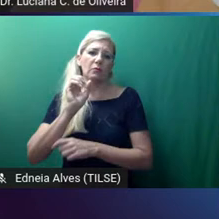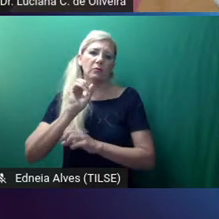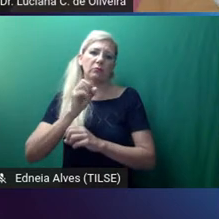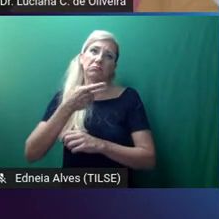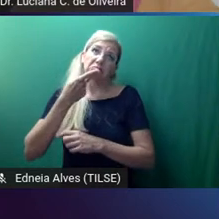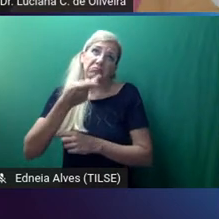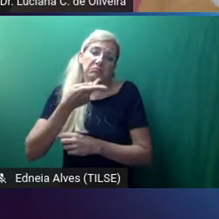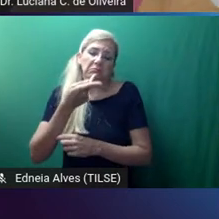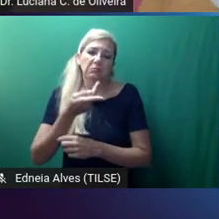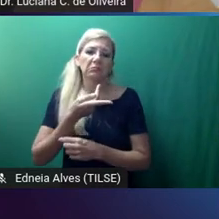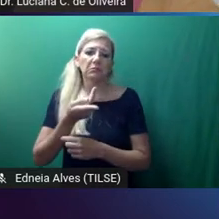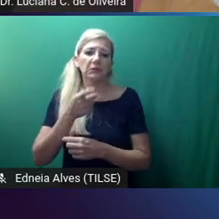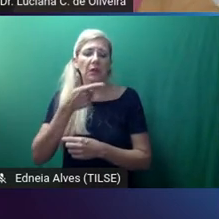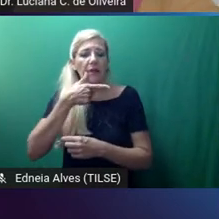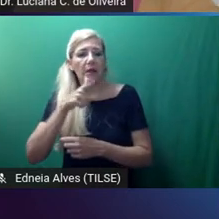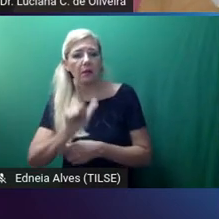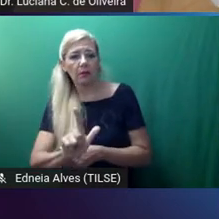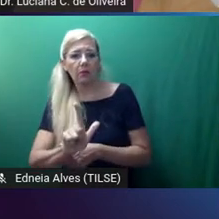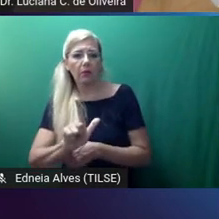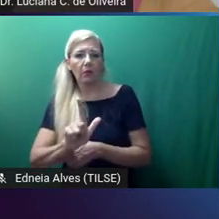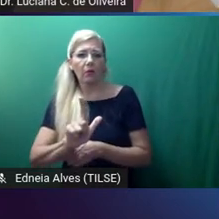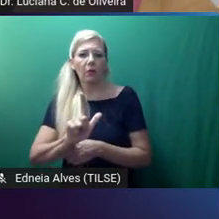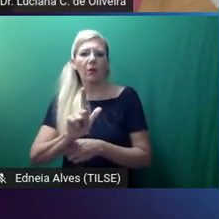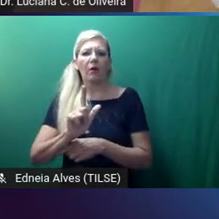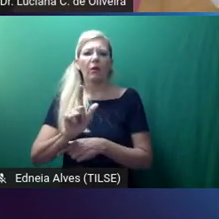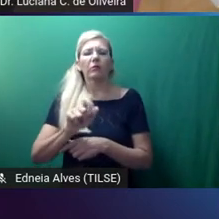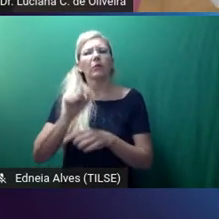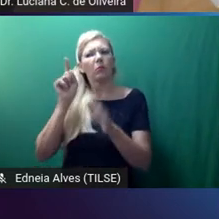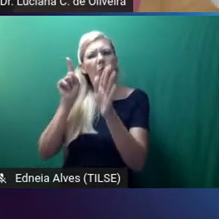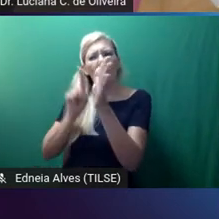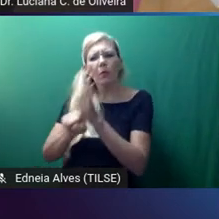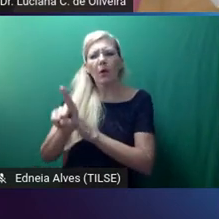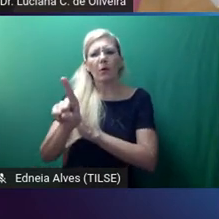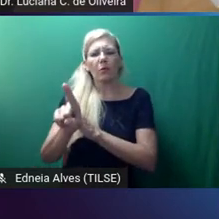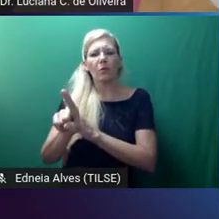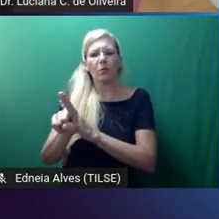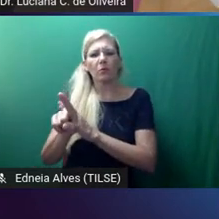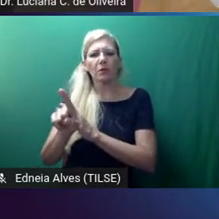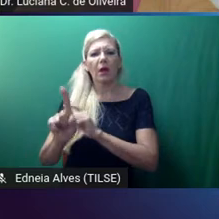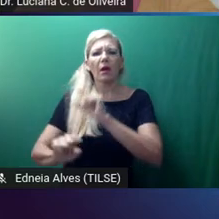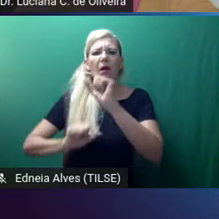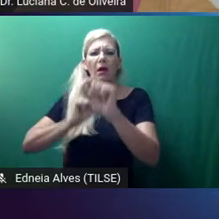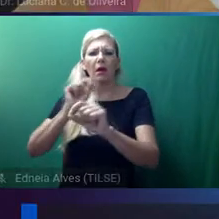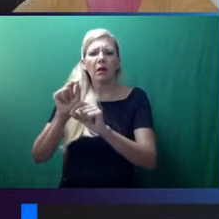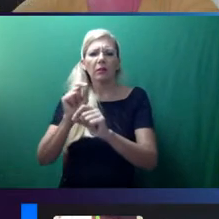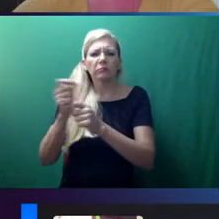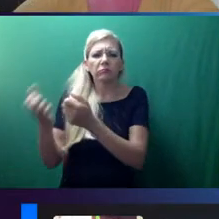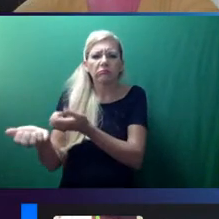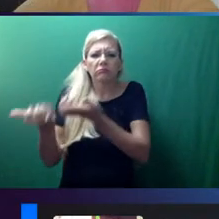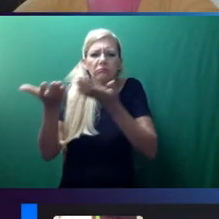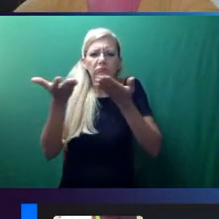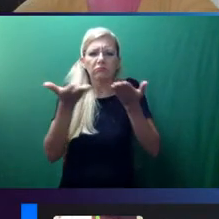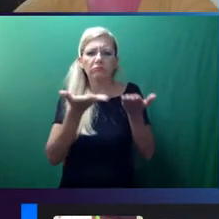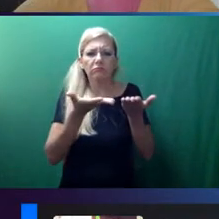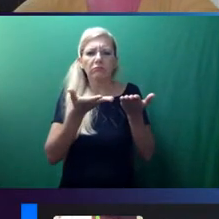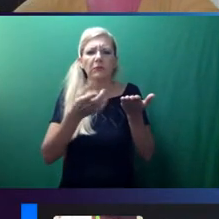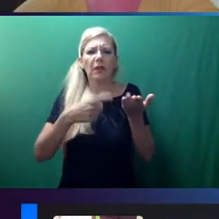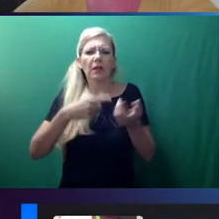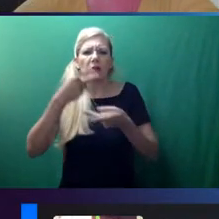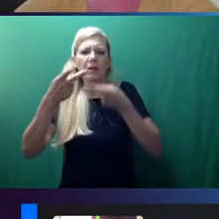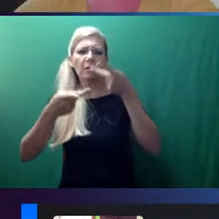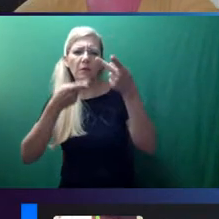I have this question for you. Who gets to be invited as plenary speakers at major conferences?